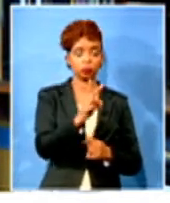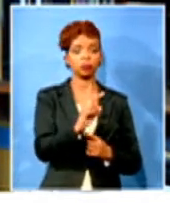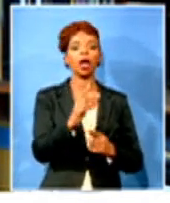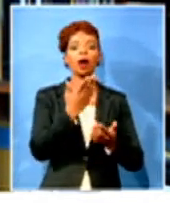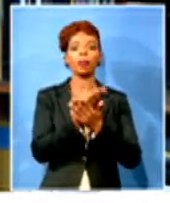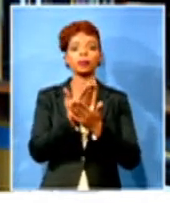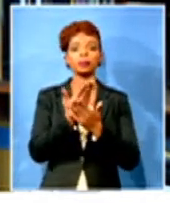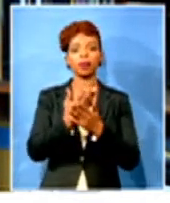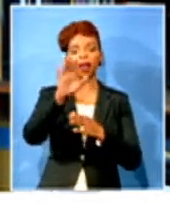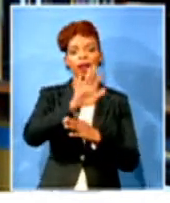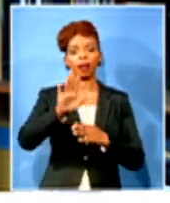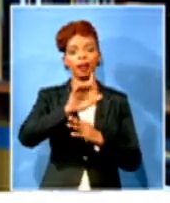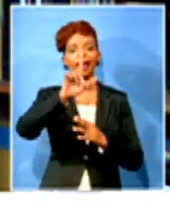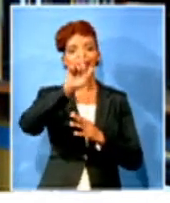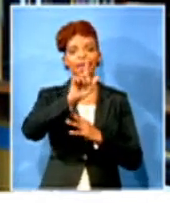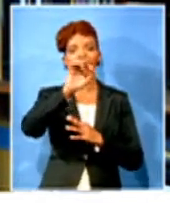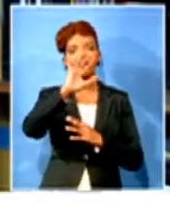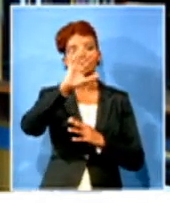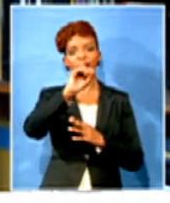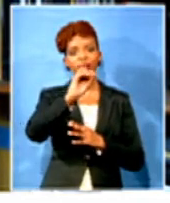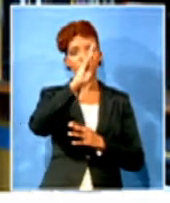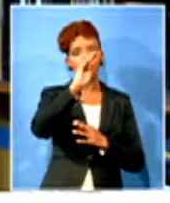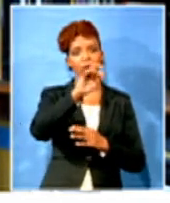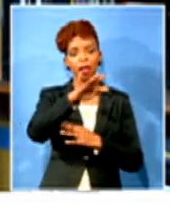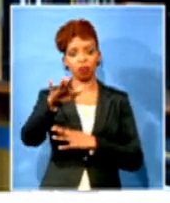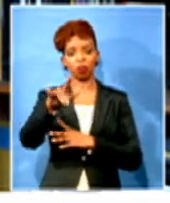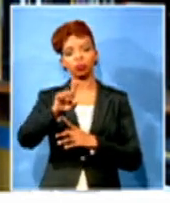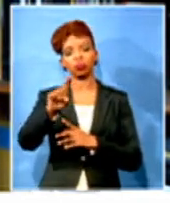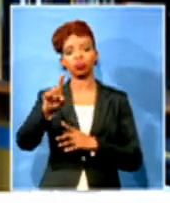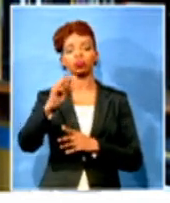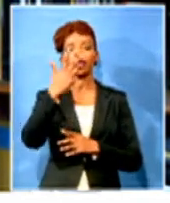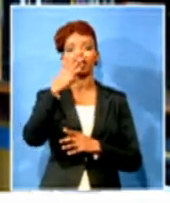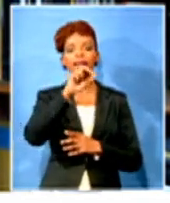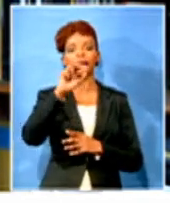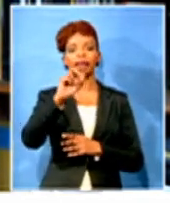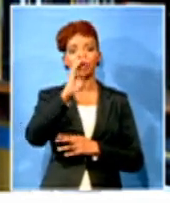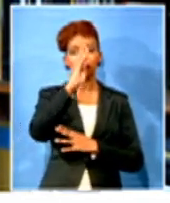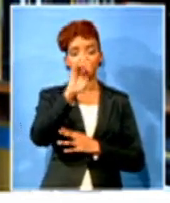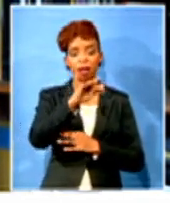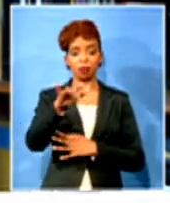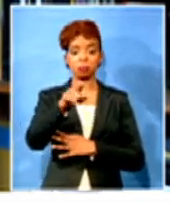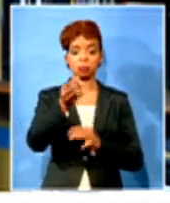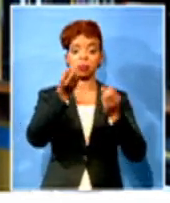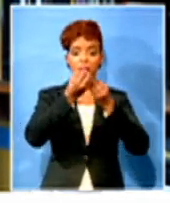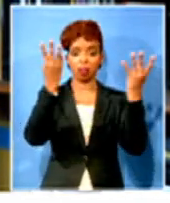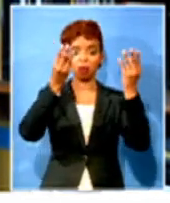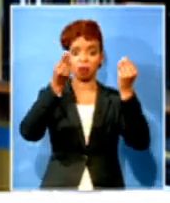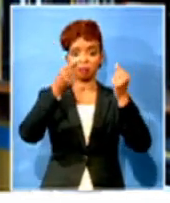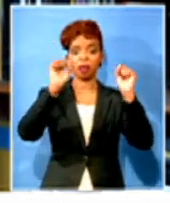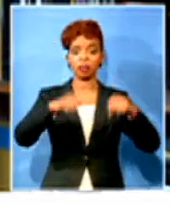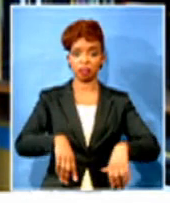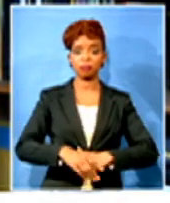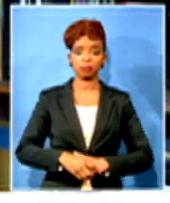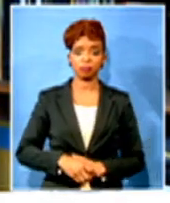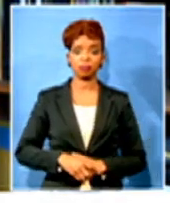of 750 billion to 800 billion. That's a lot of money to go and look for, and we are finding money,